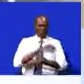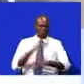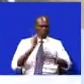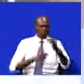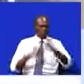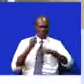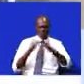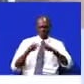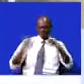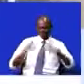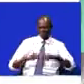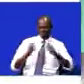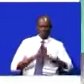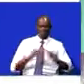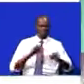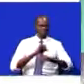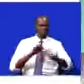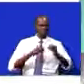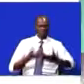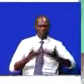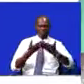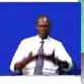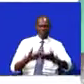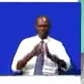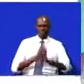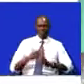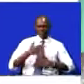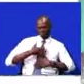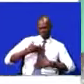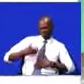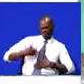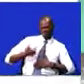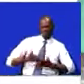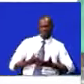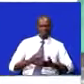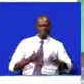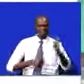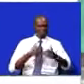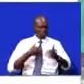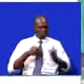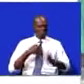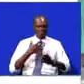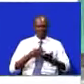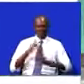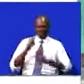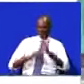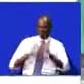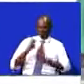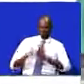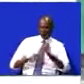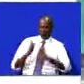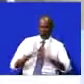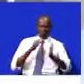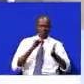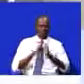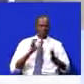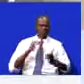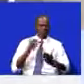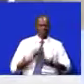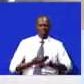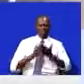waka ne en chiwo mara maloso mar konyo nyithindwa mondo odhi skul.